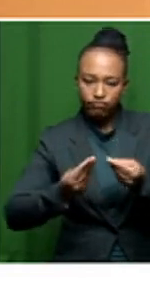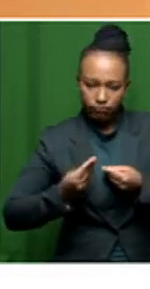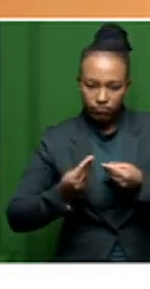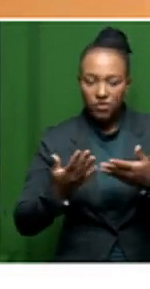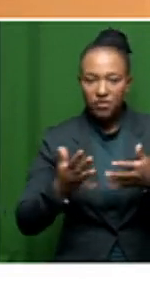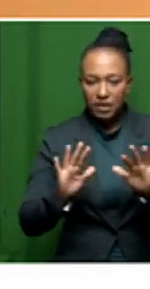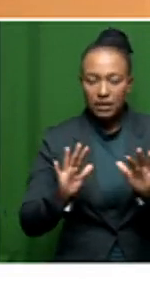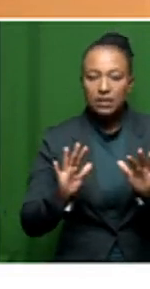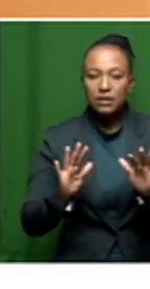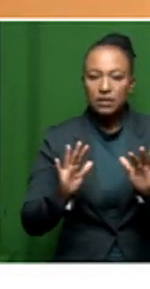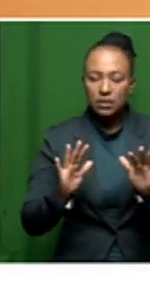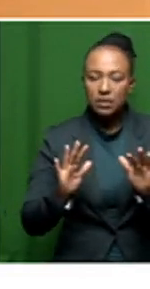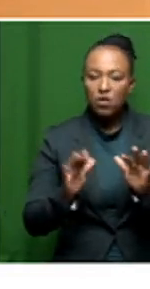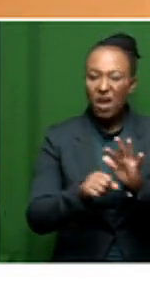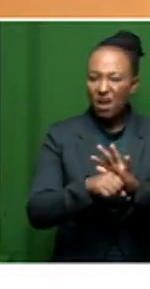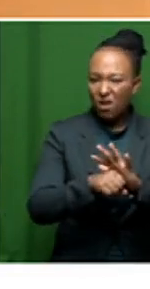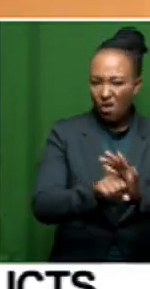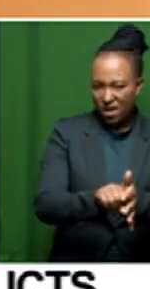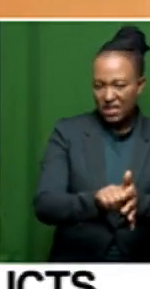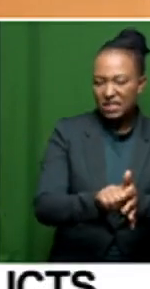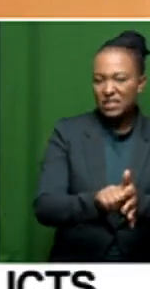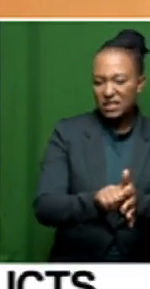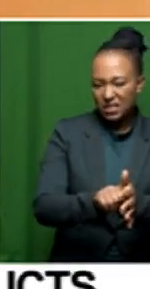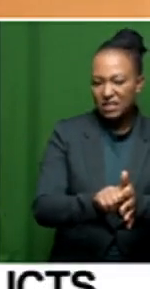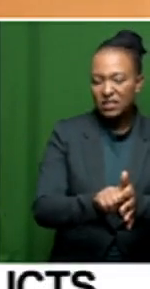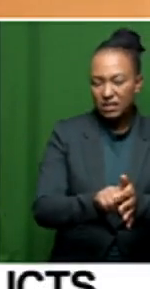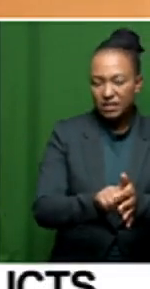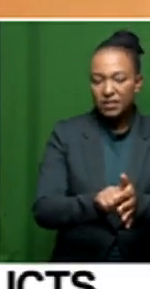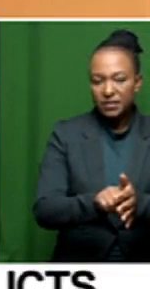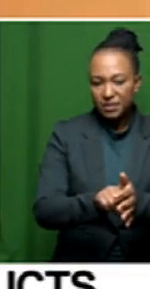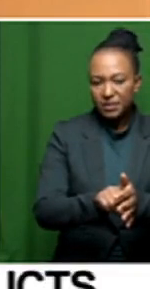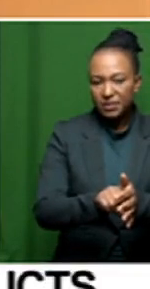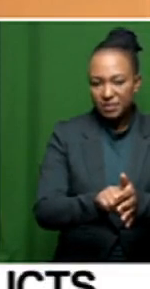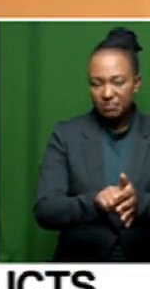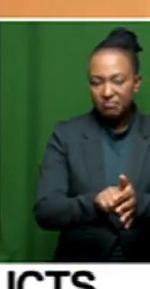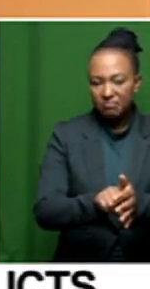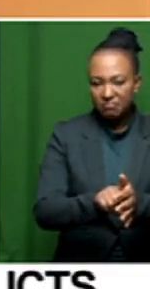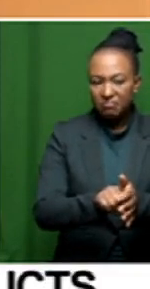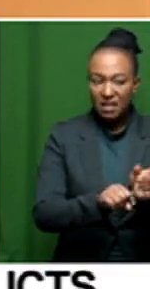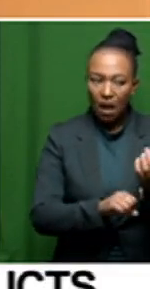are, in terms of COVID, they've got